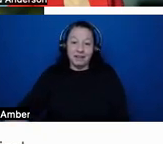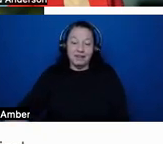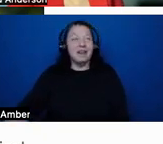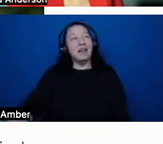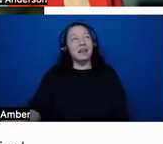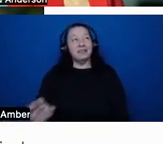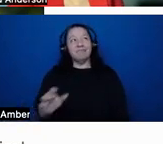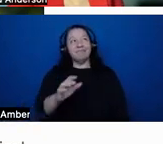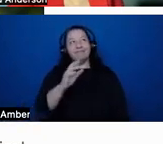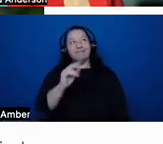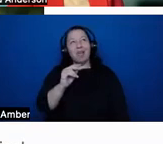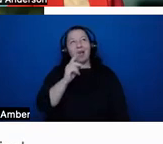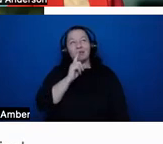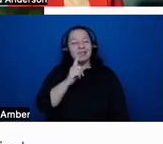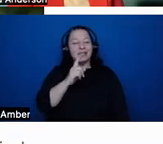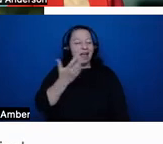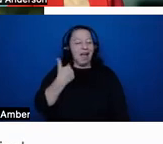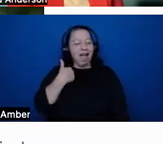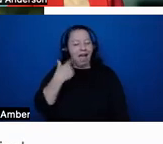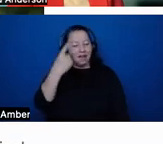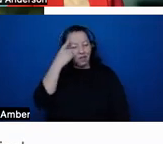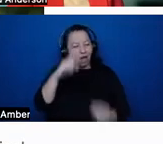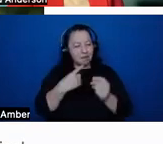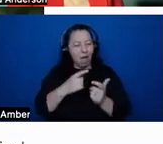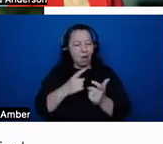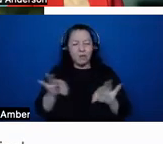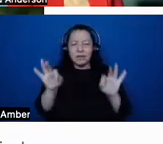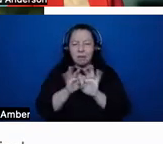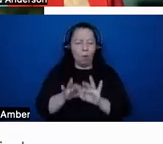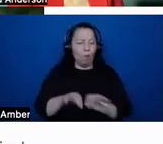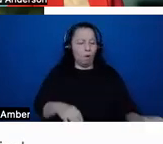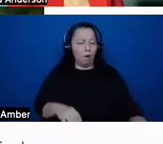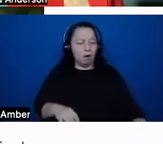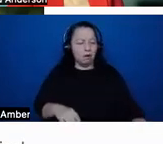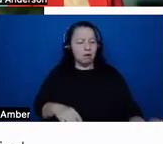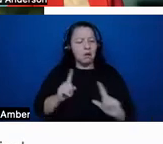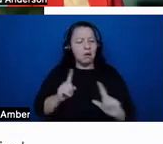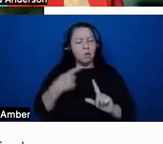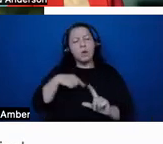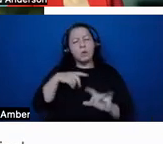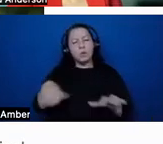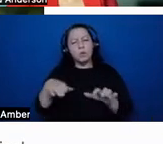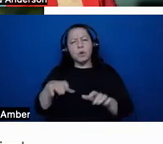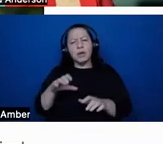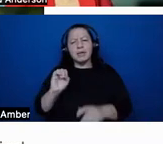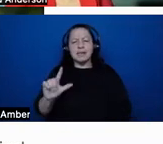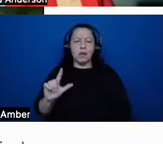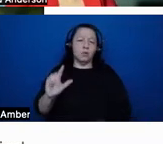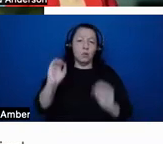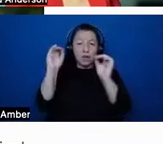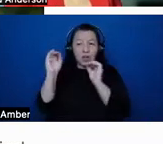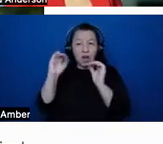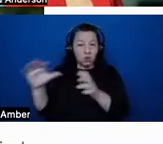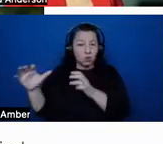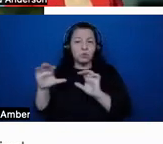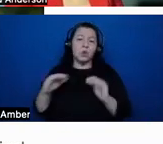No, I just sort of had a thought about just like how important it is. Like, okay, so when we're doing our sex ed groups, we also do peer